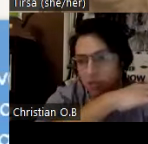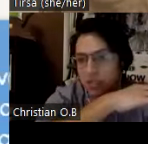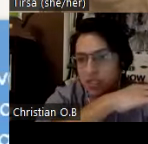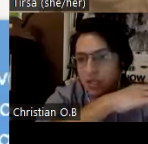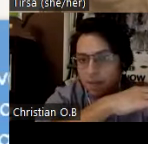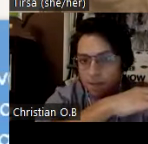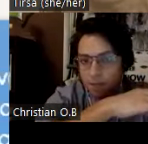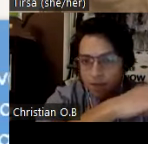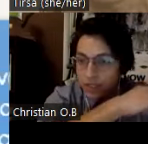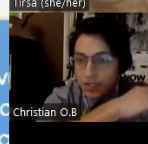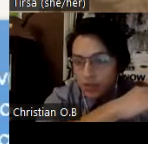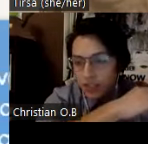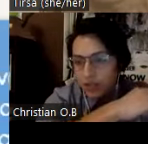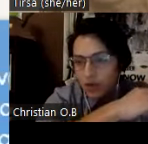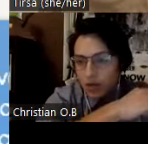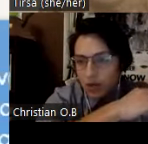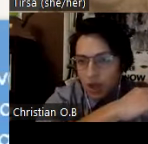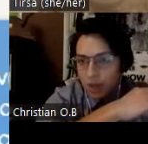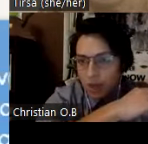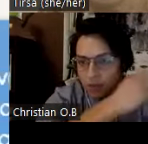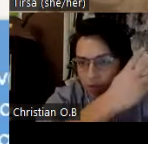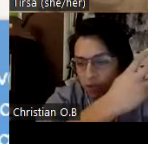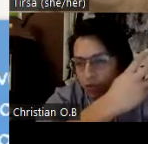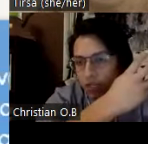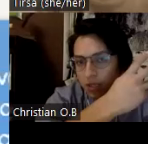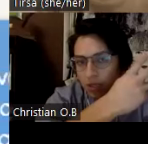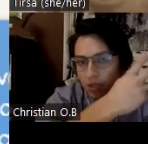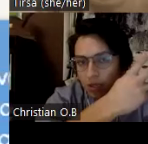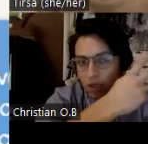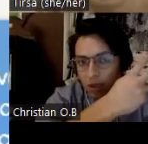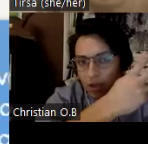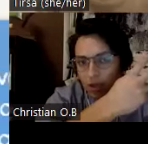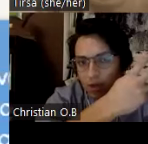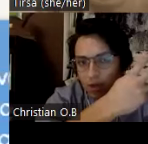same thing that we did this phase of work with the 3